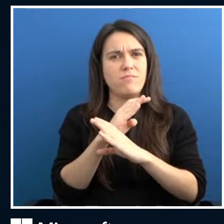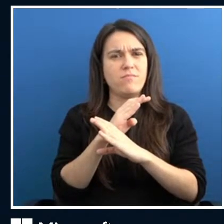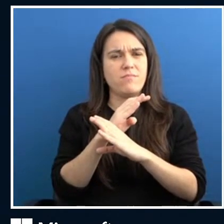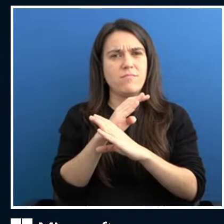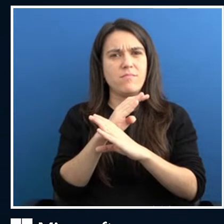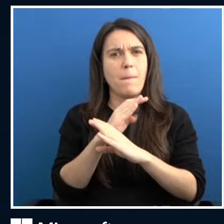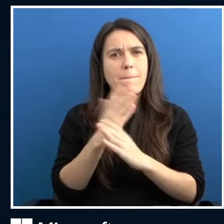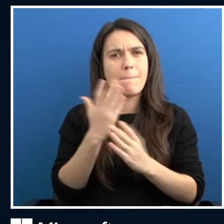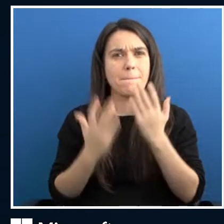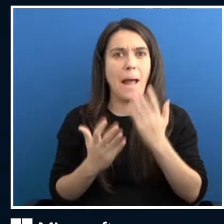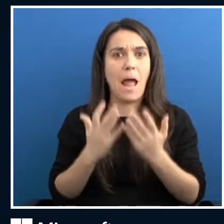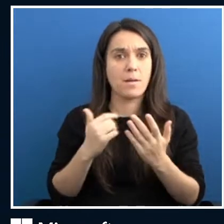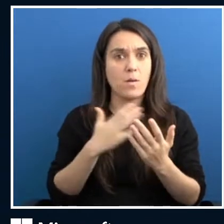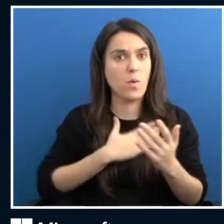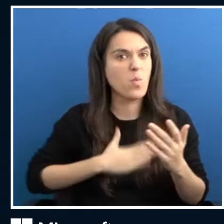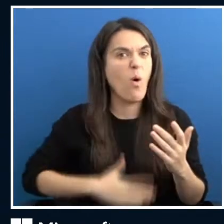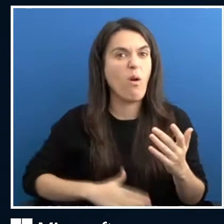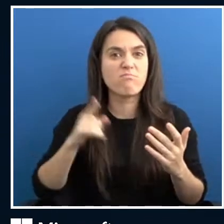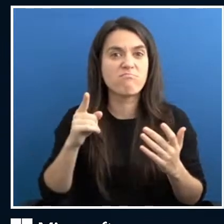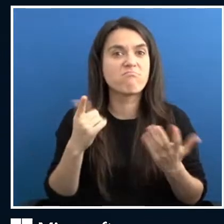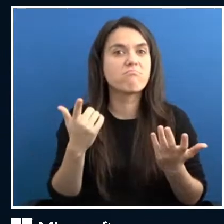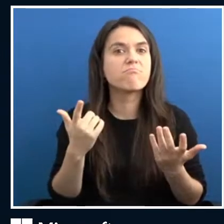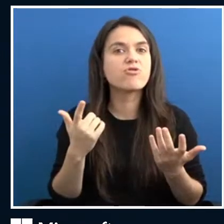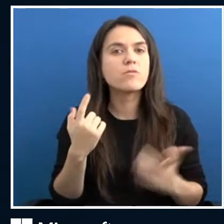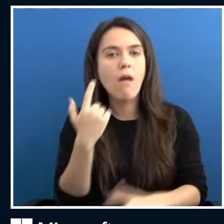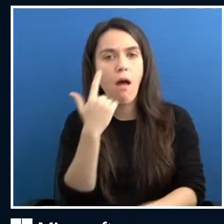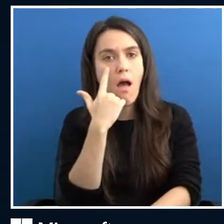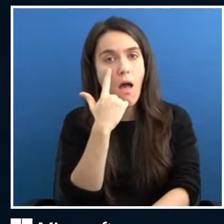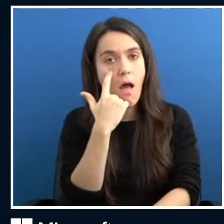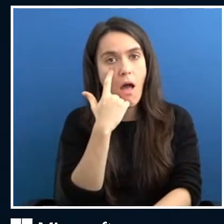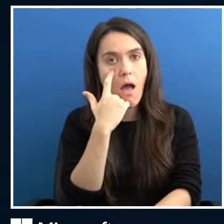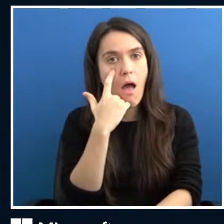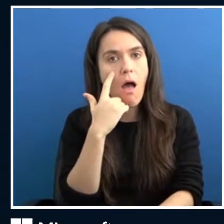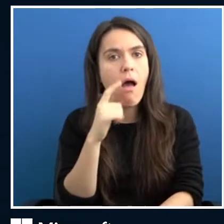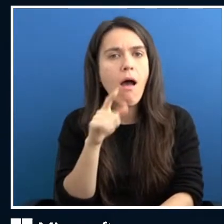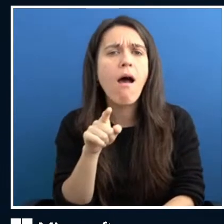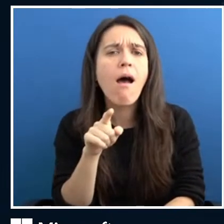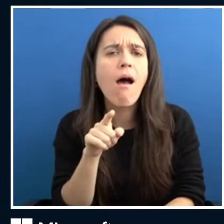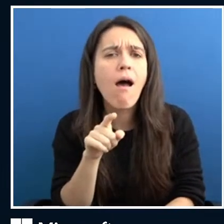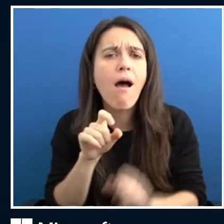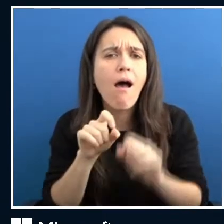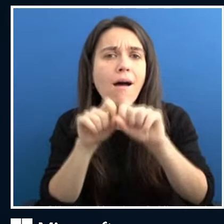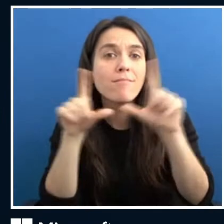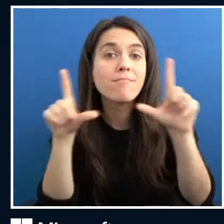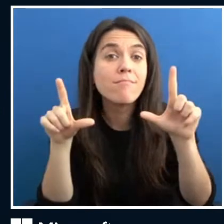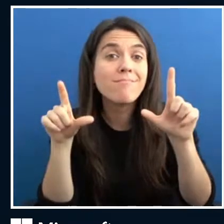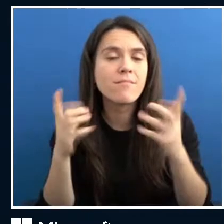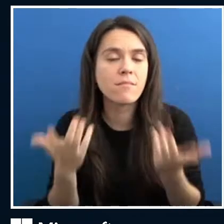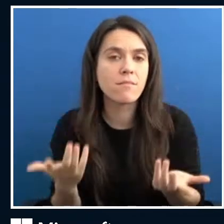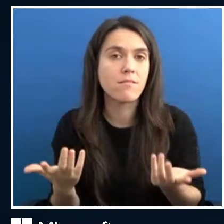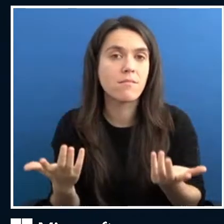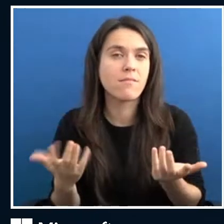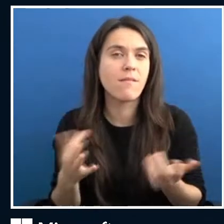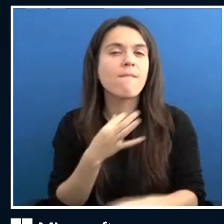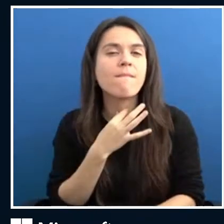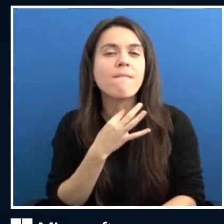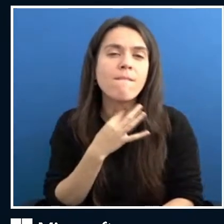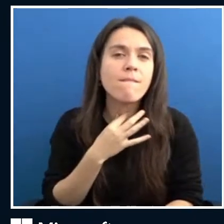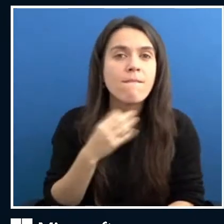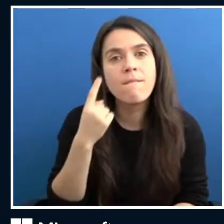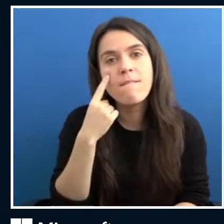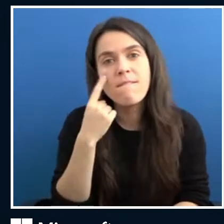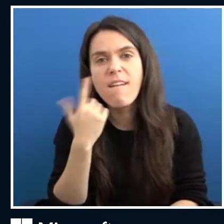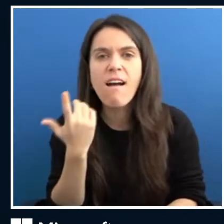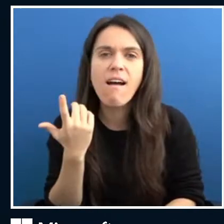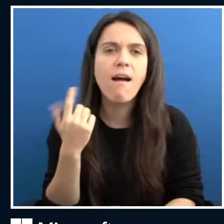this and just start watching? Because we are a society, we're curious about each other, and just look at